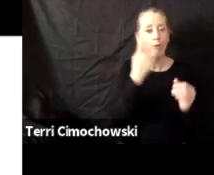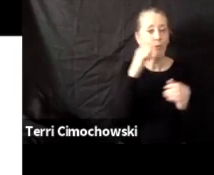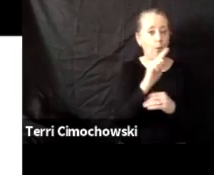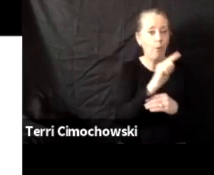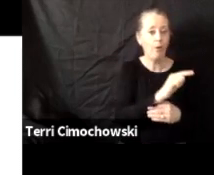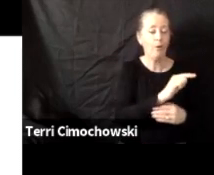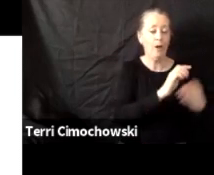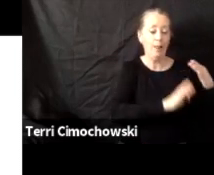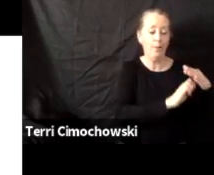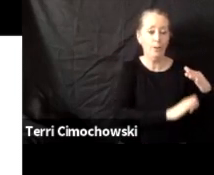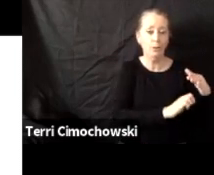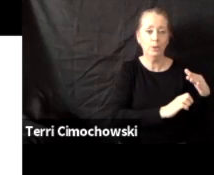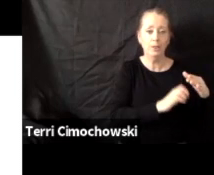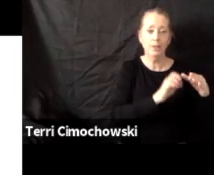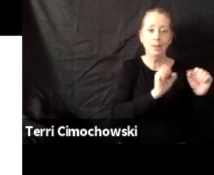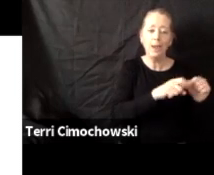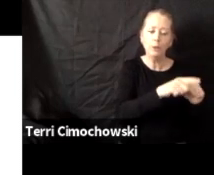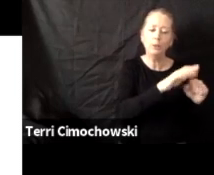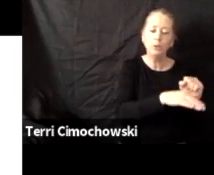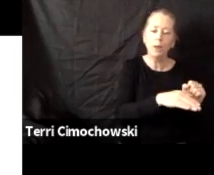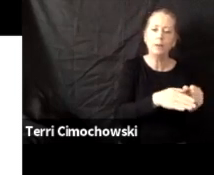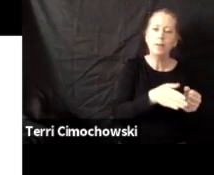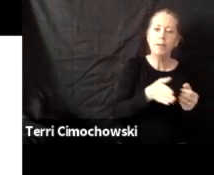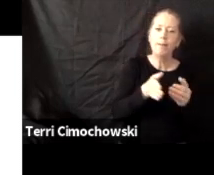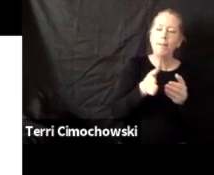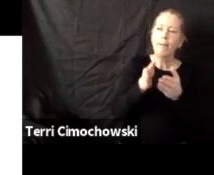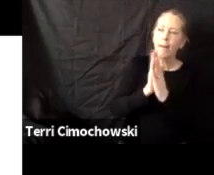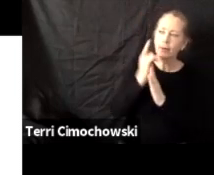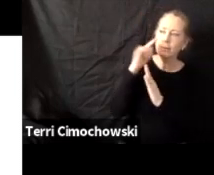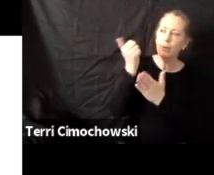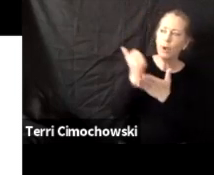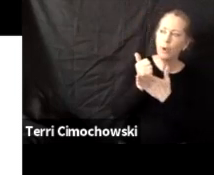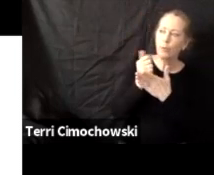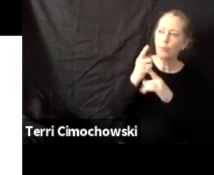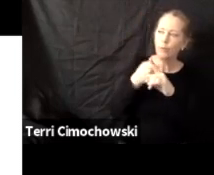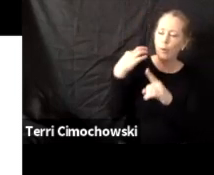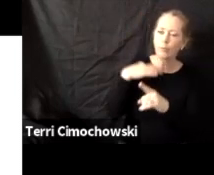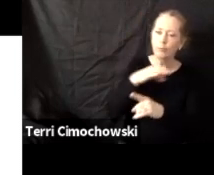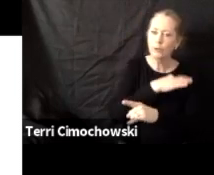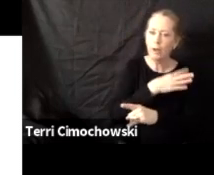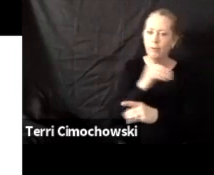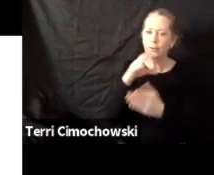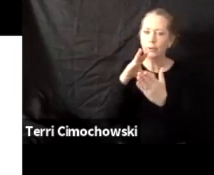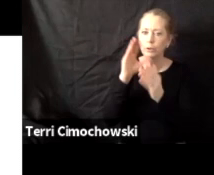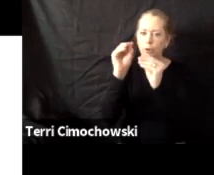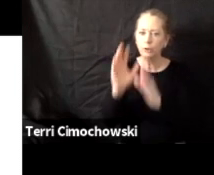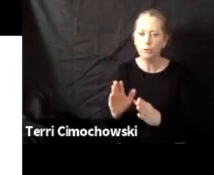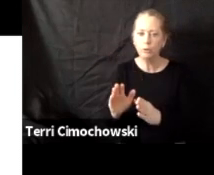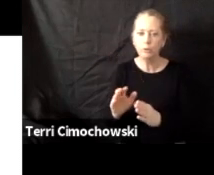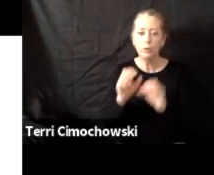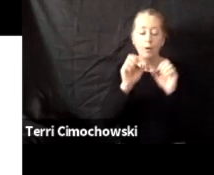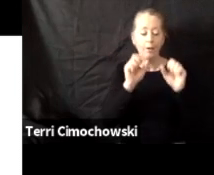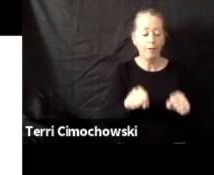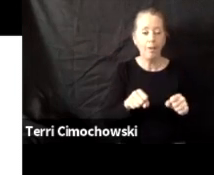with communicating to the teacher when they need something or have a question? Is your child comfortable with engaging with teachers and classmates in a